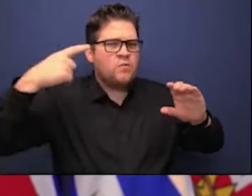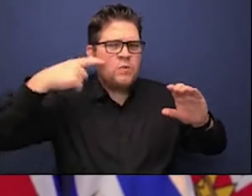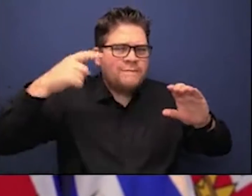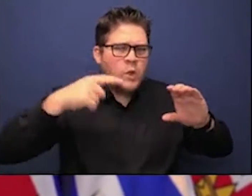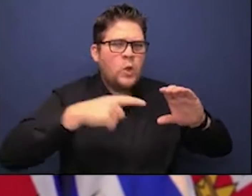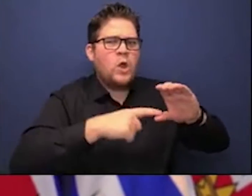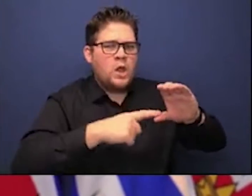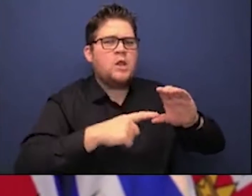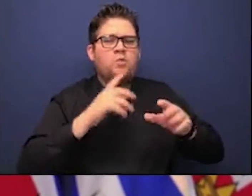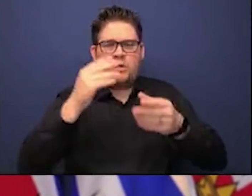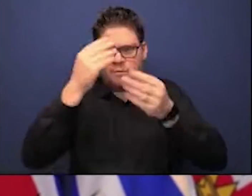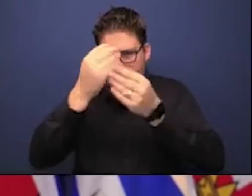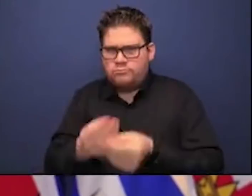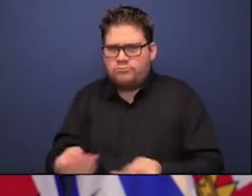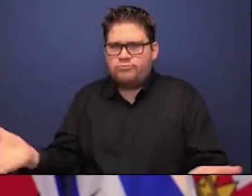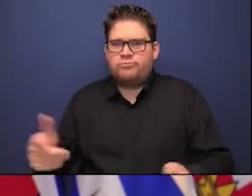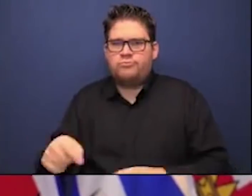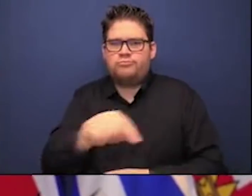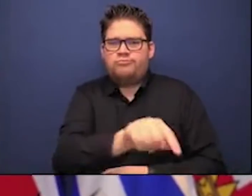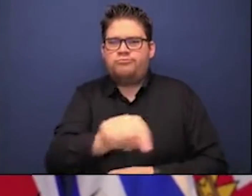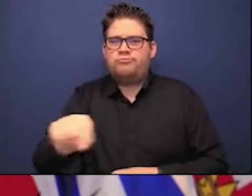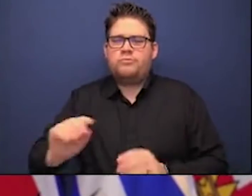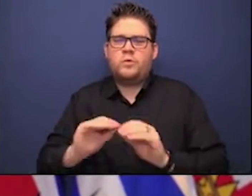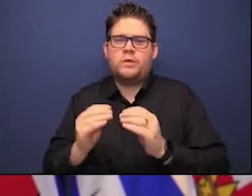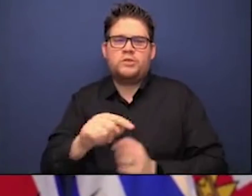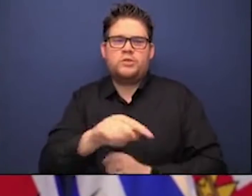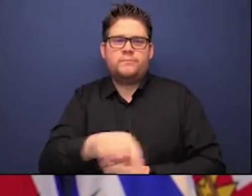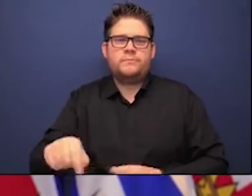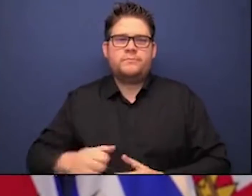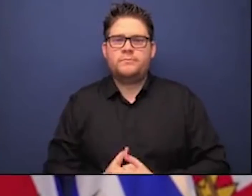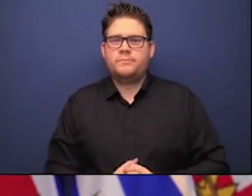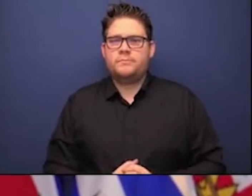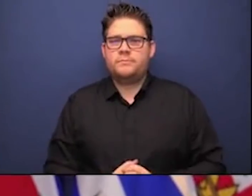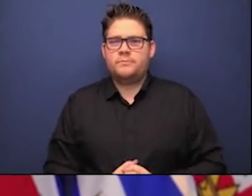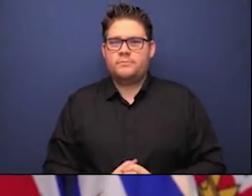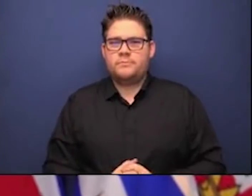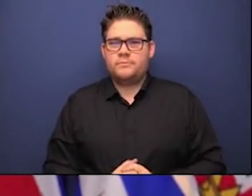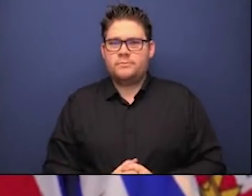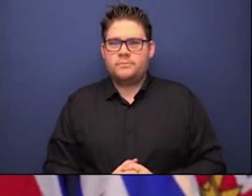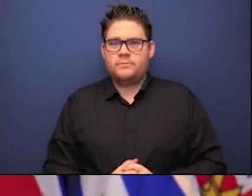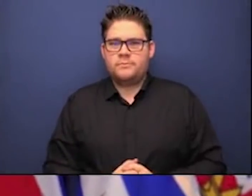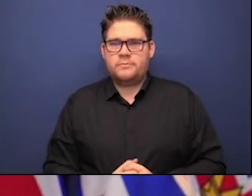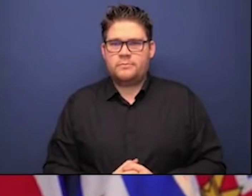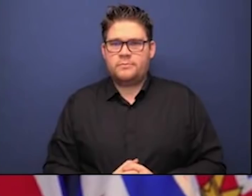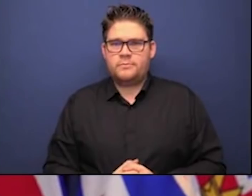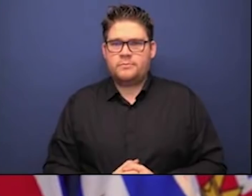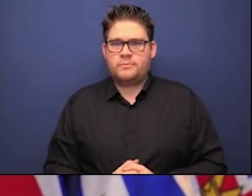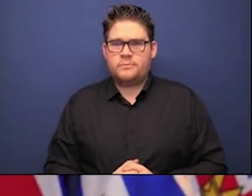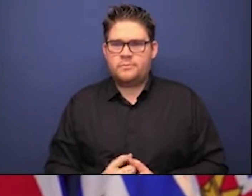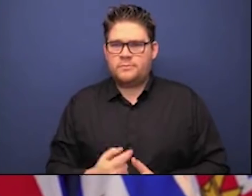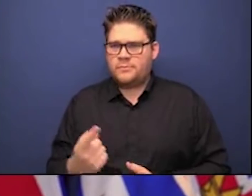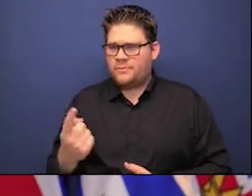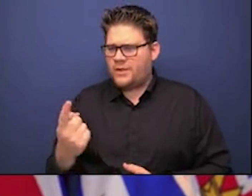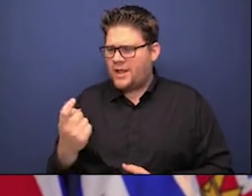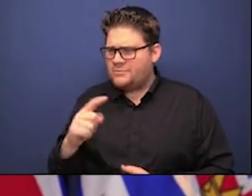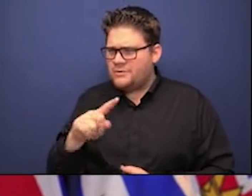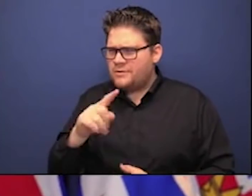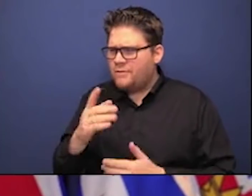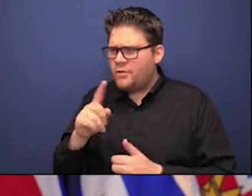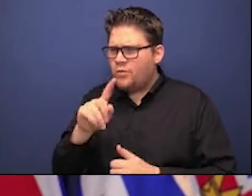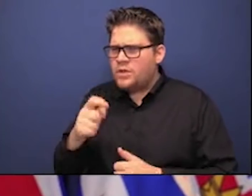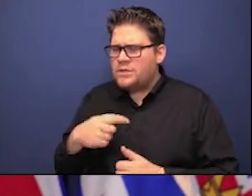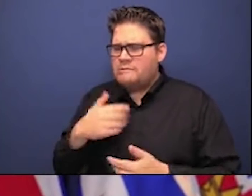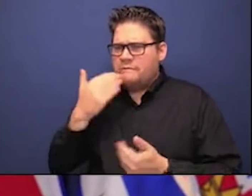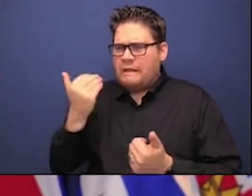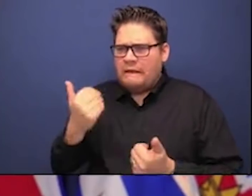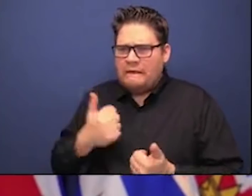what it is that they need. And now I've forgotten the first part of your question. It's just around data. It was around data,